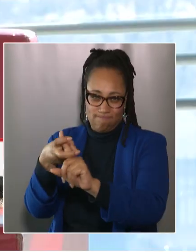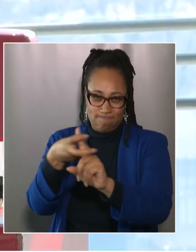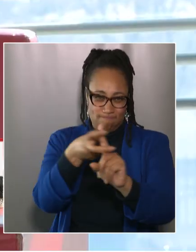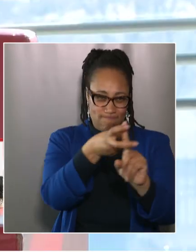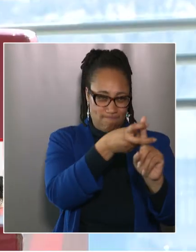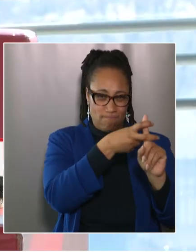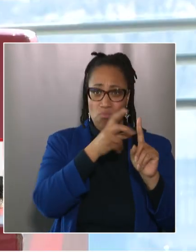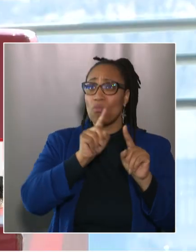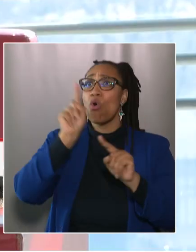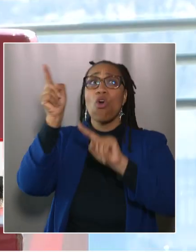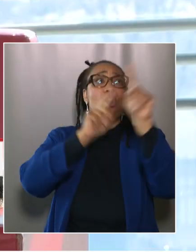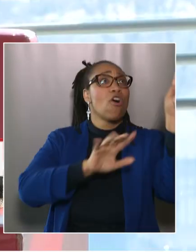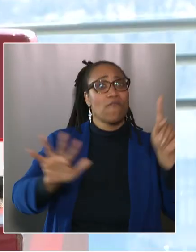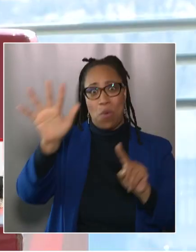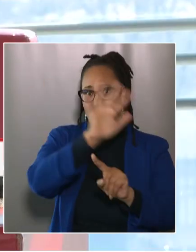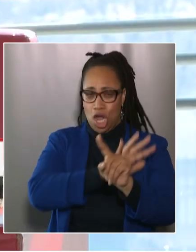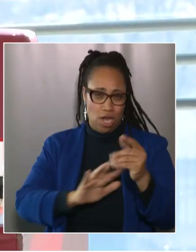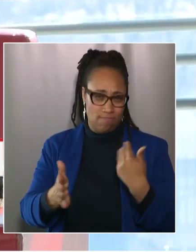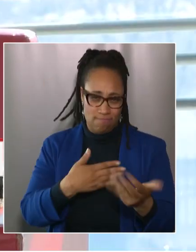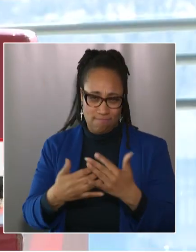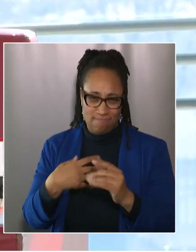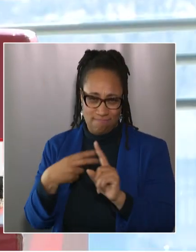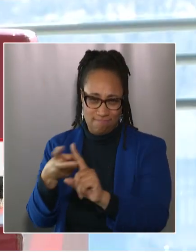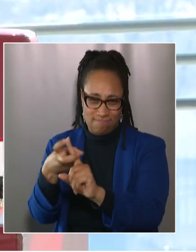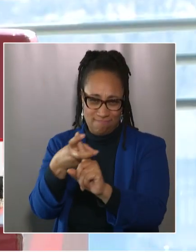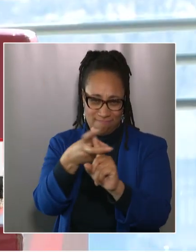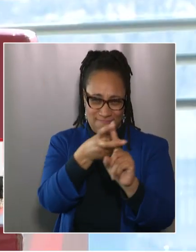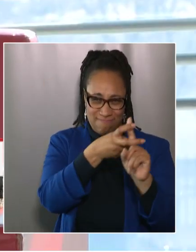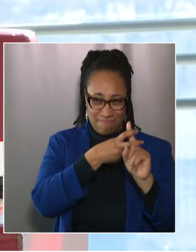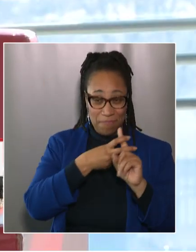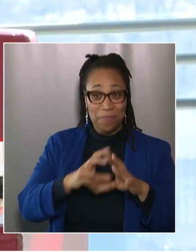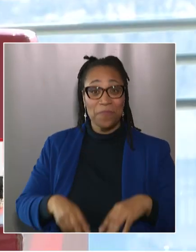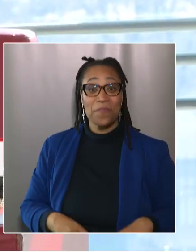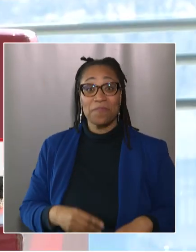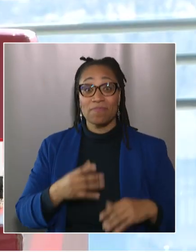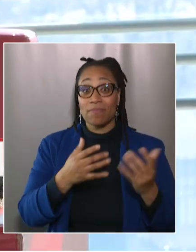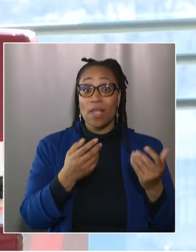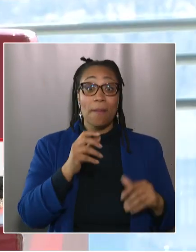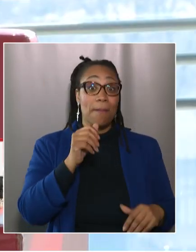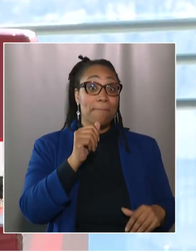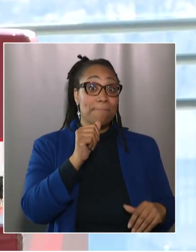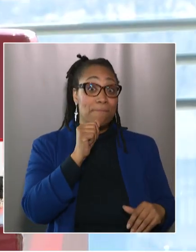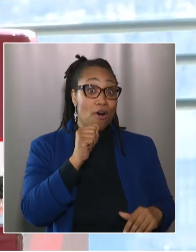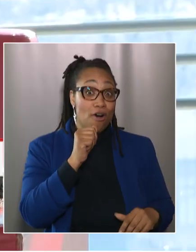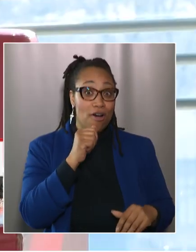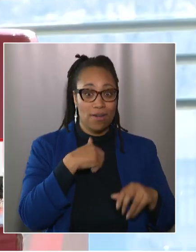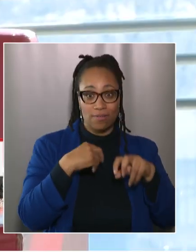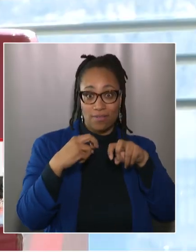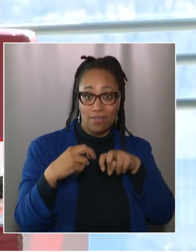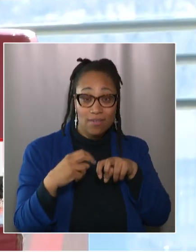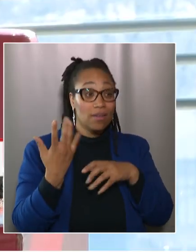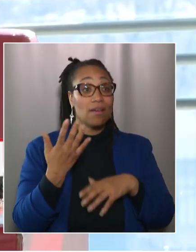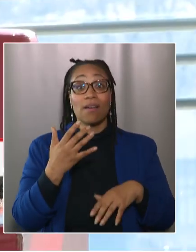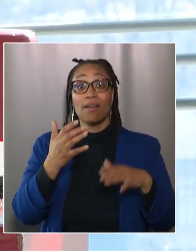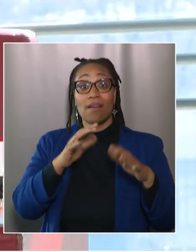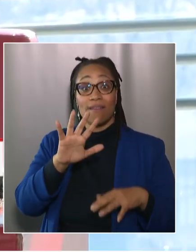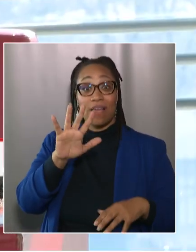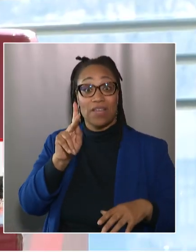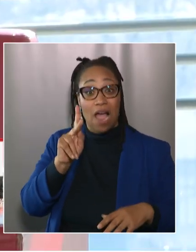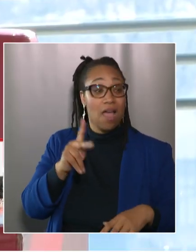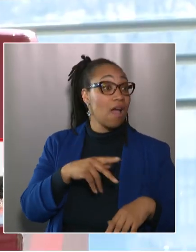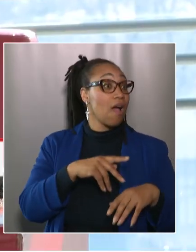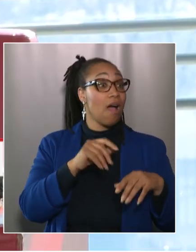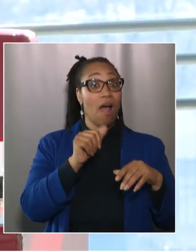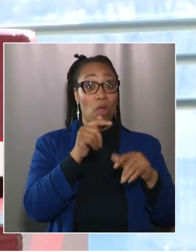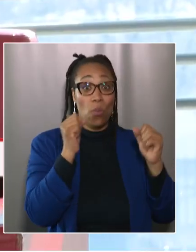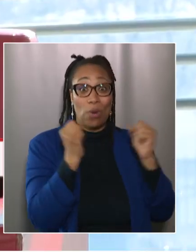them at bars before 5Ks on the coldest day in Washington. And I would make him the Deputy Mayor for Planning